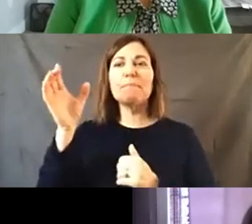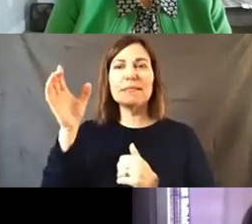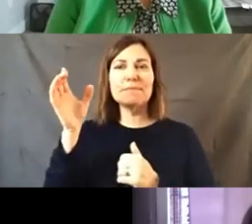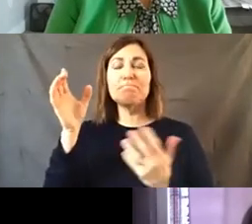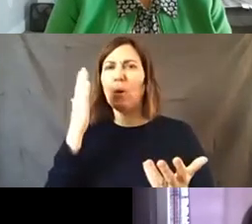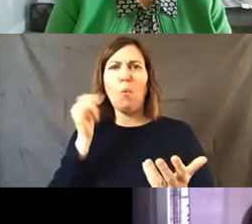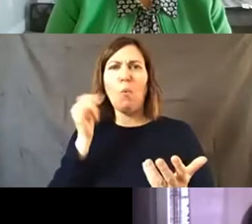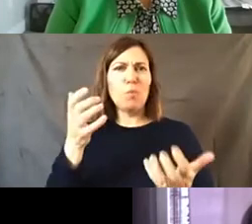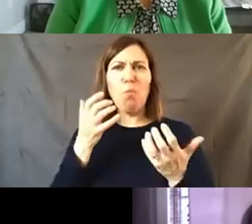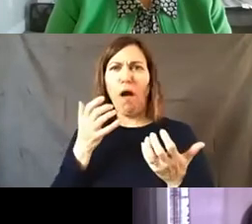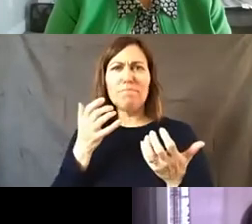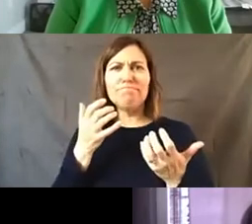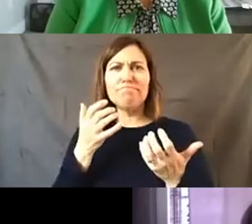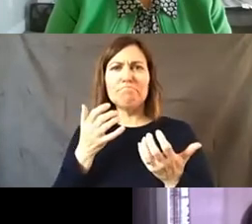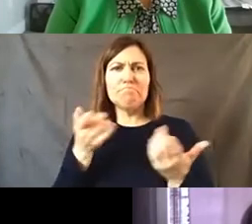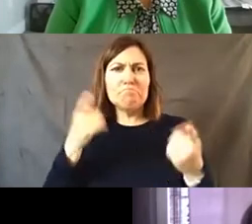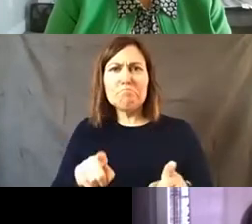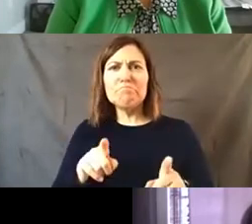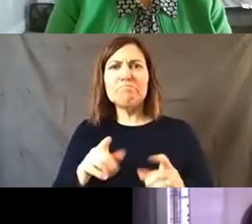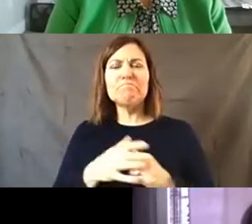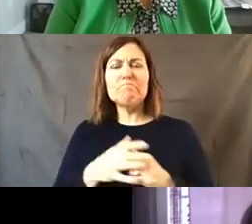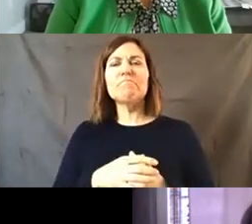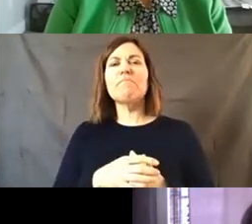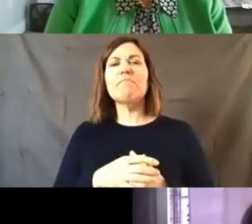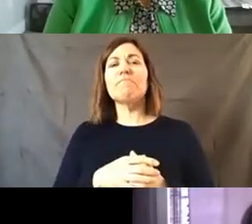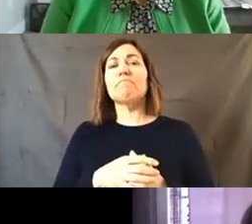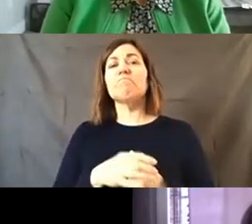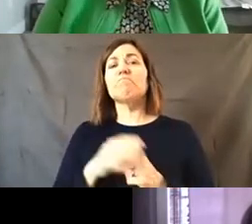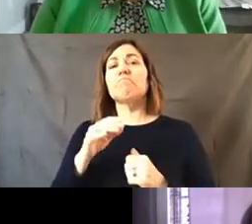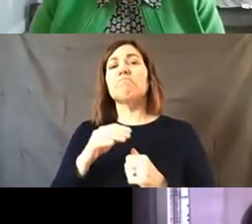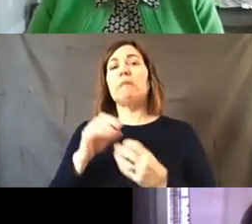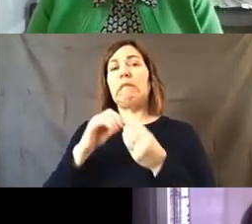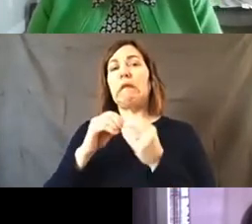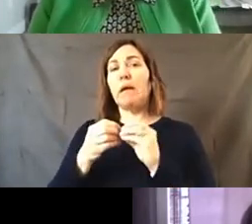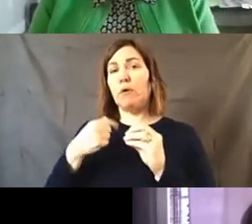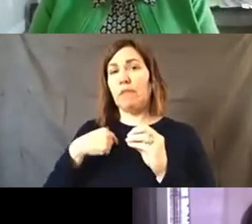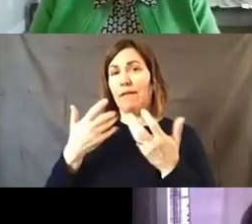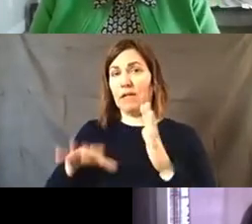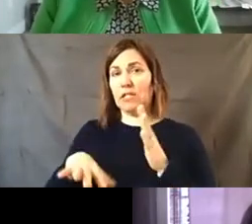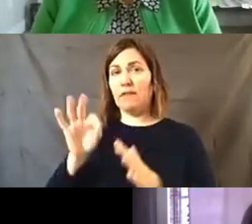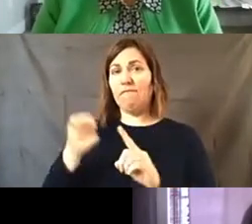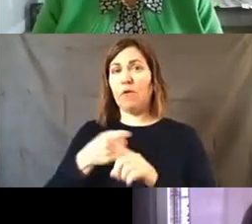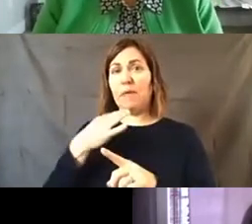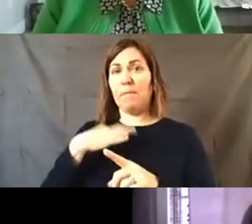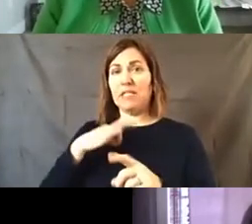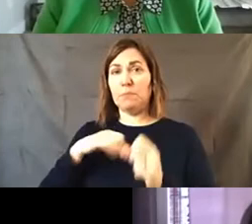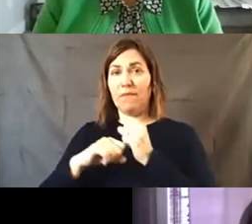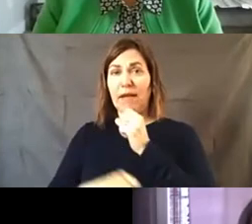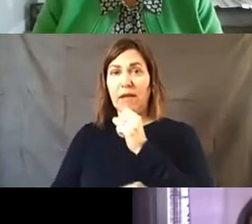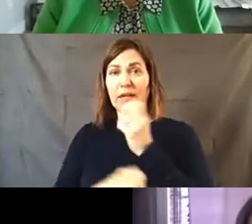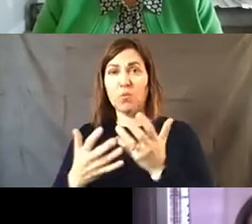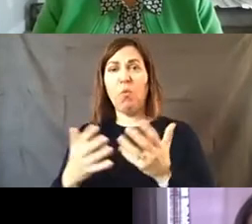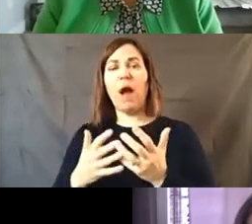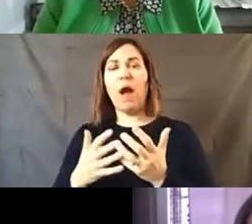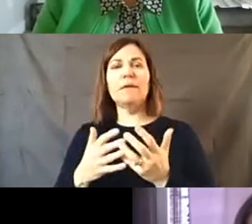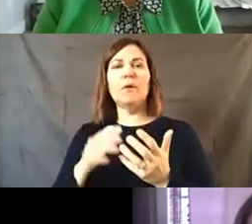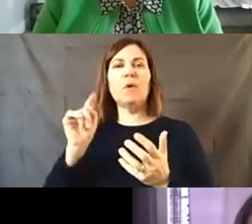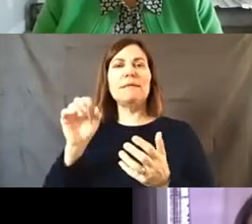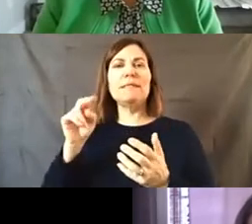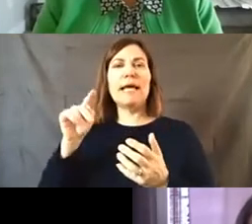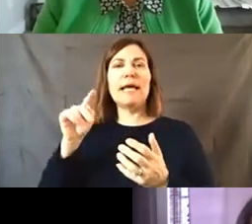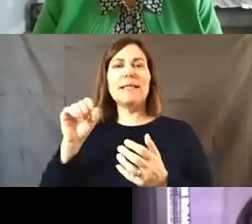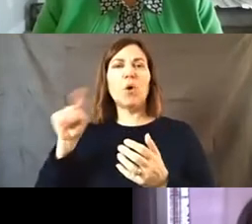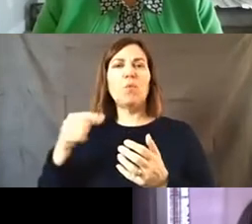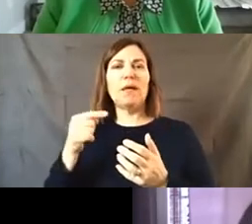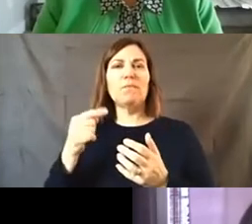this. The data I found from the Pittsburgh Foundation was that tenants only win 1.5% of eviction cases,